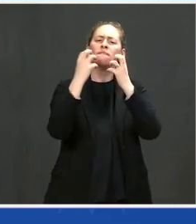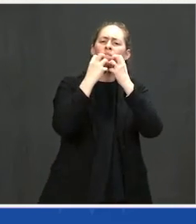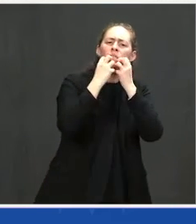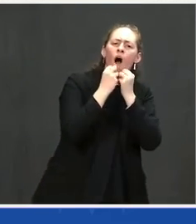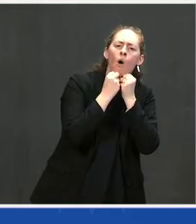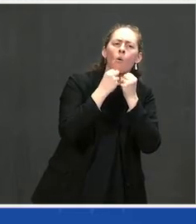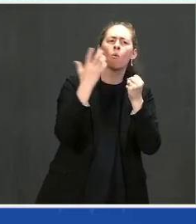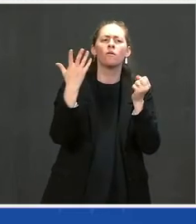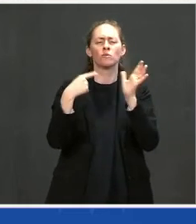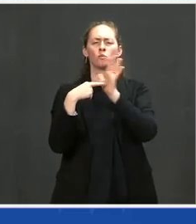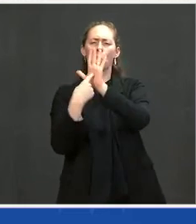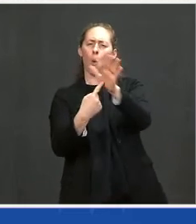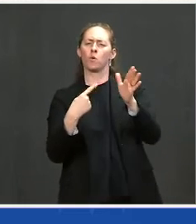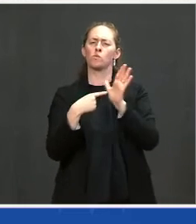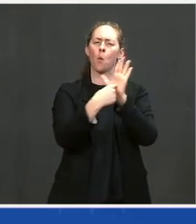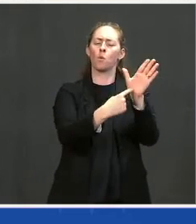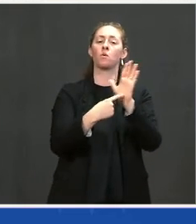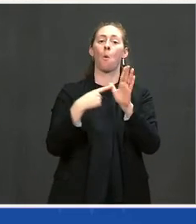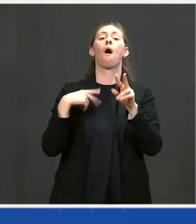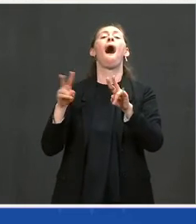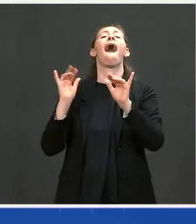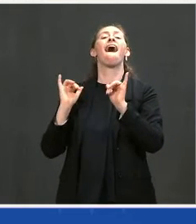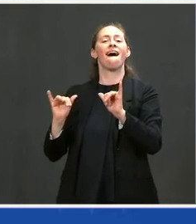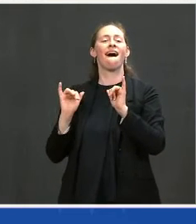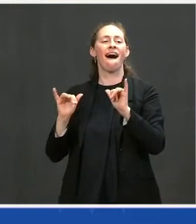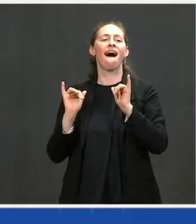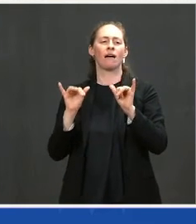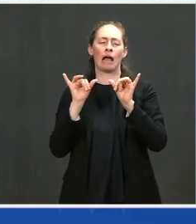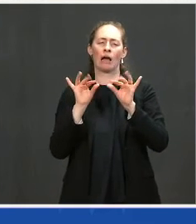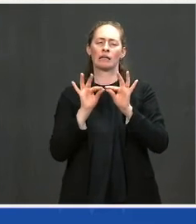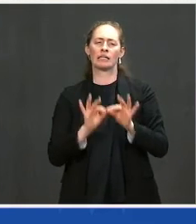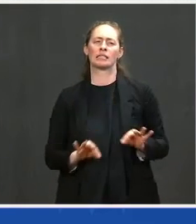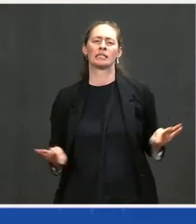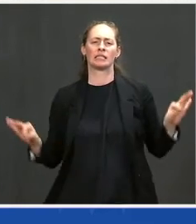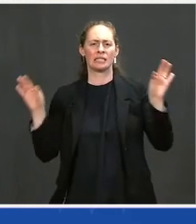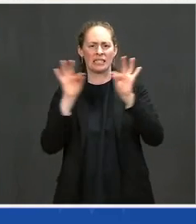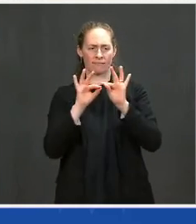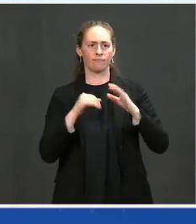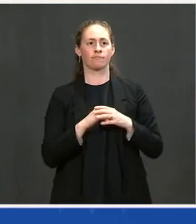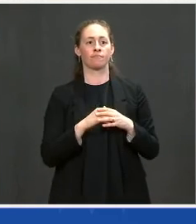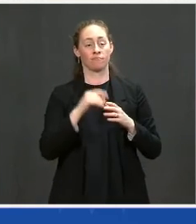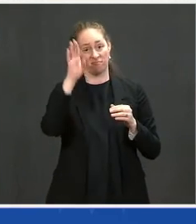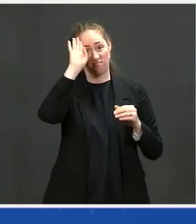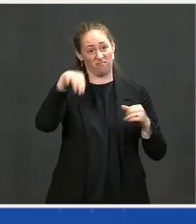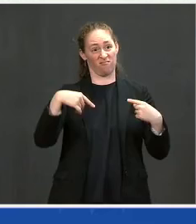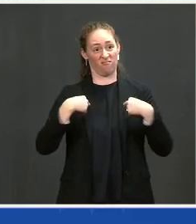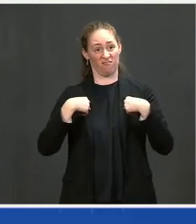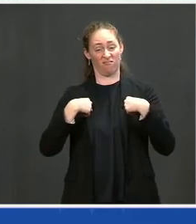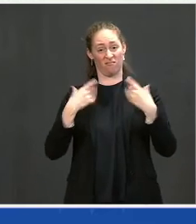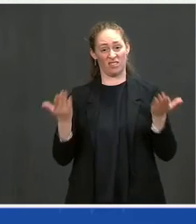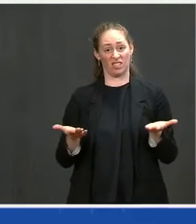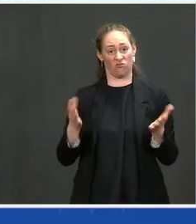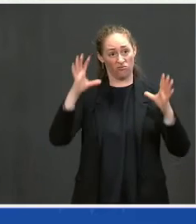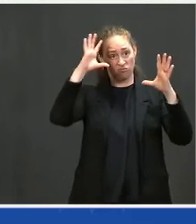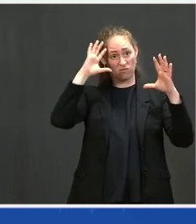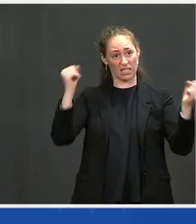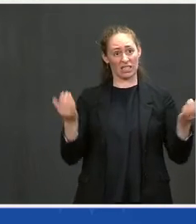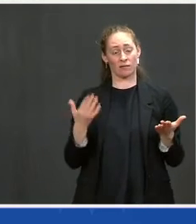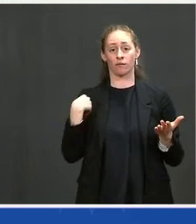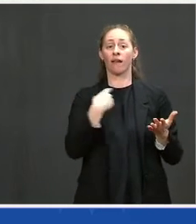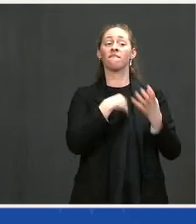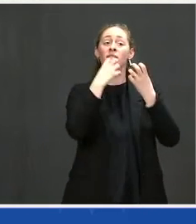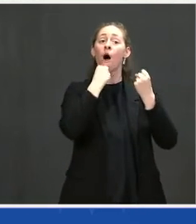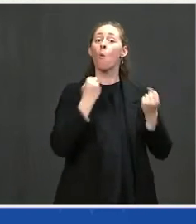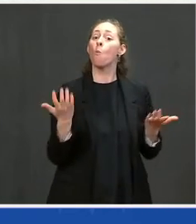I've told you before, Americans value the notion of freedom. America